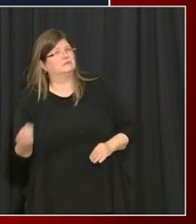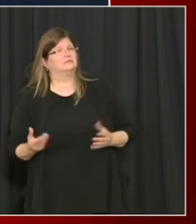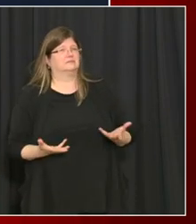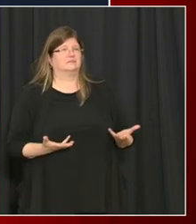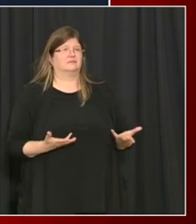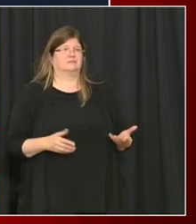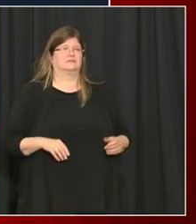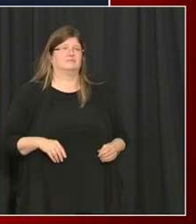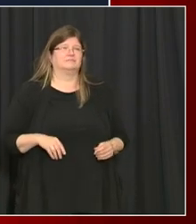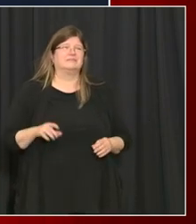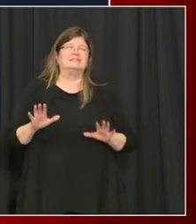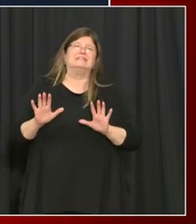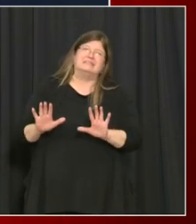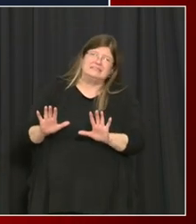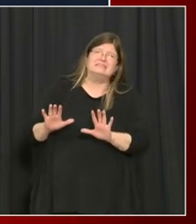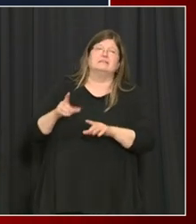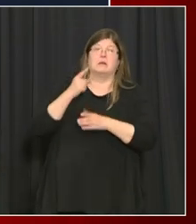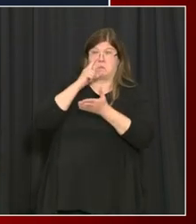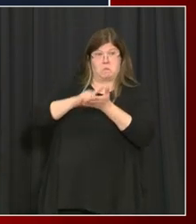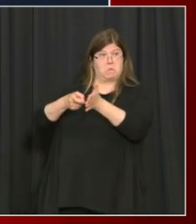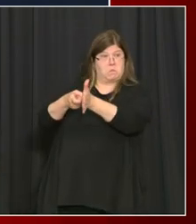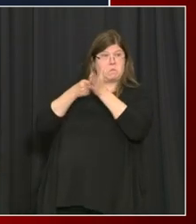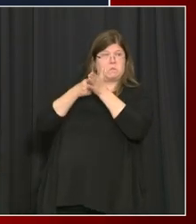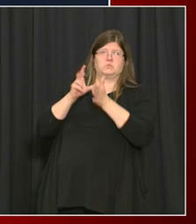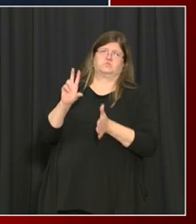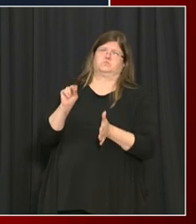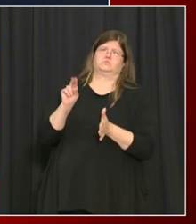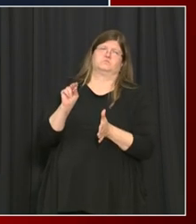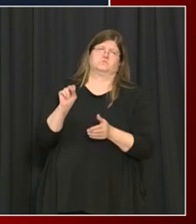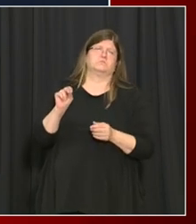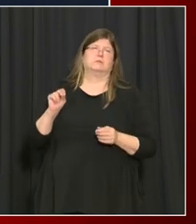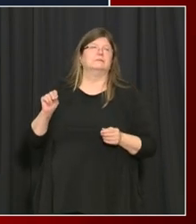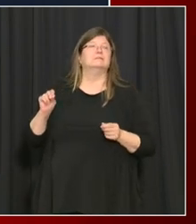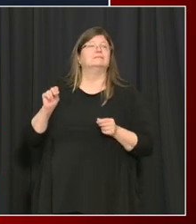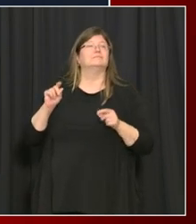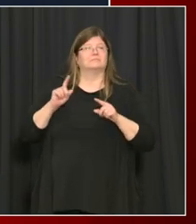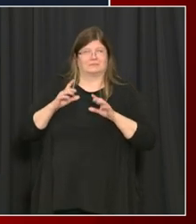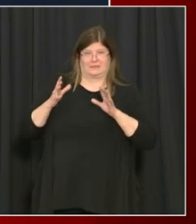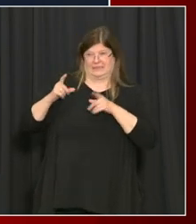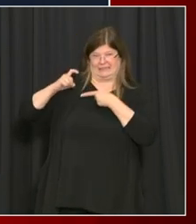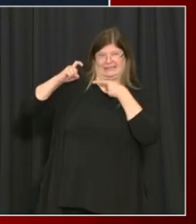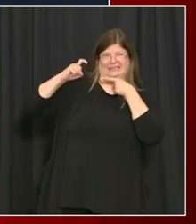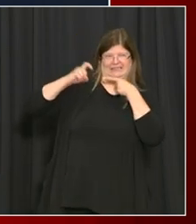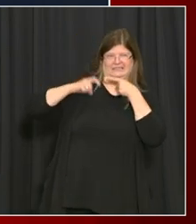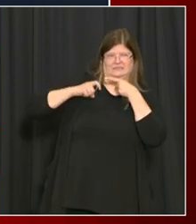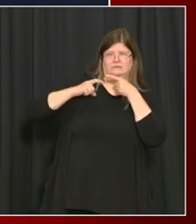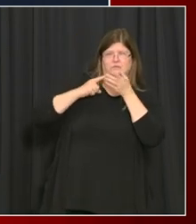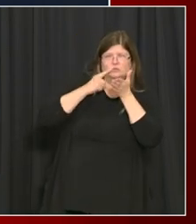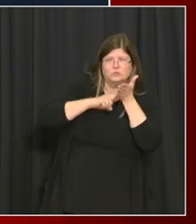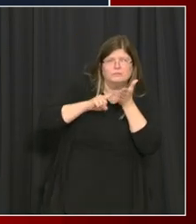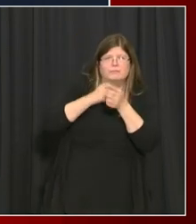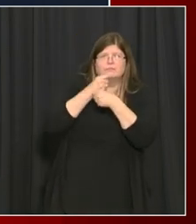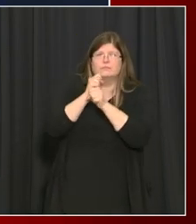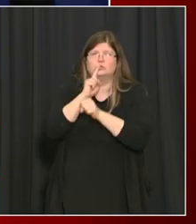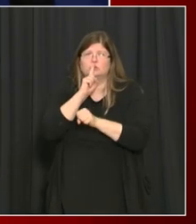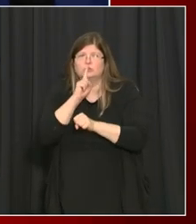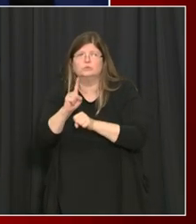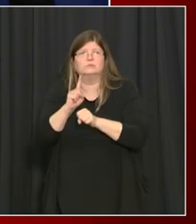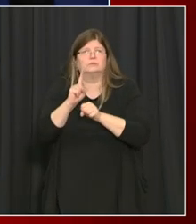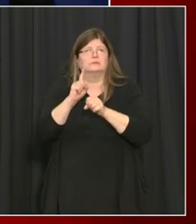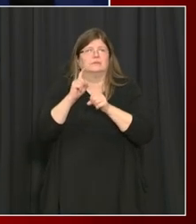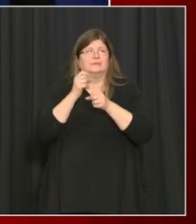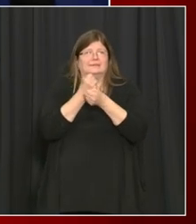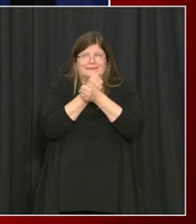not required, Mark, but it is going to be necessary to ensure, just like the health department